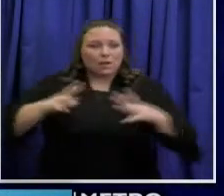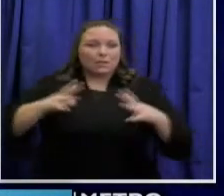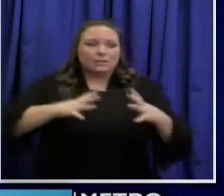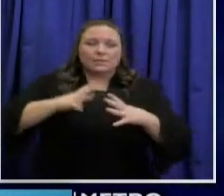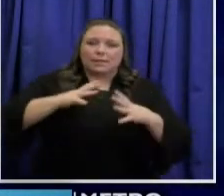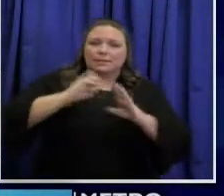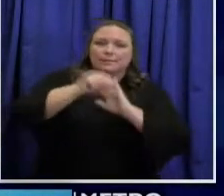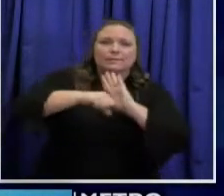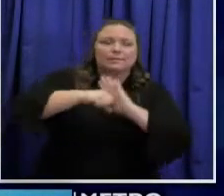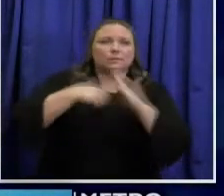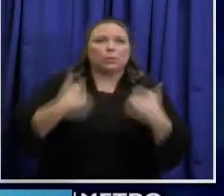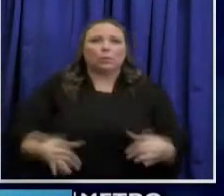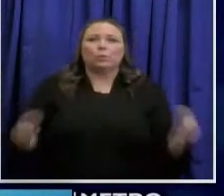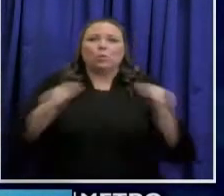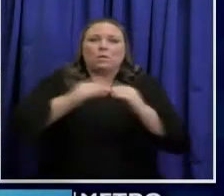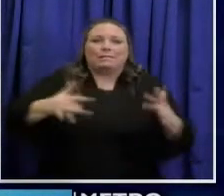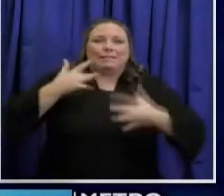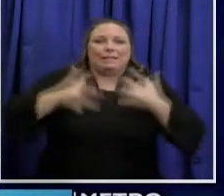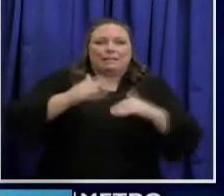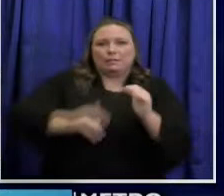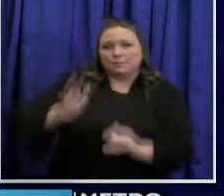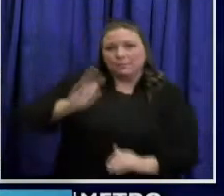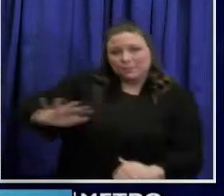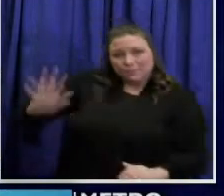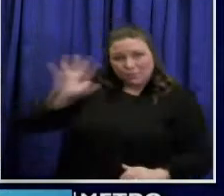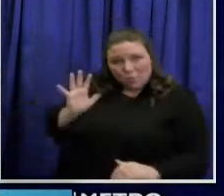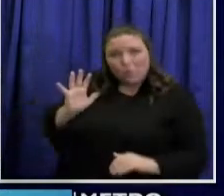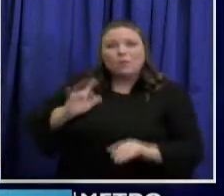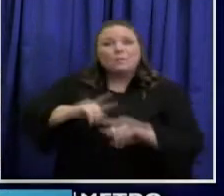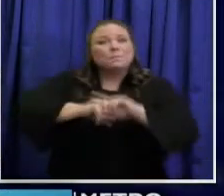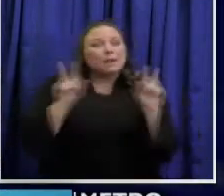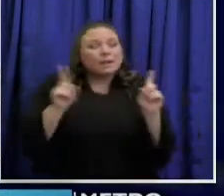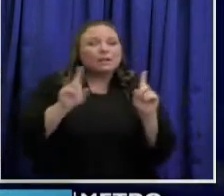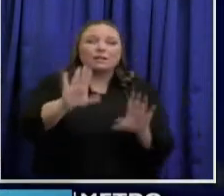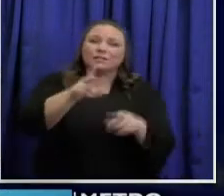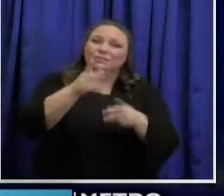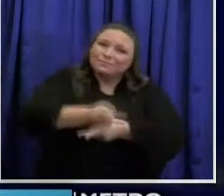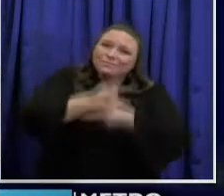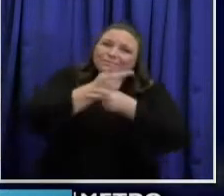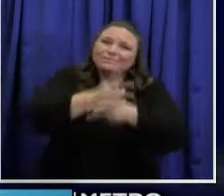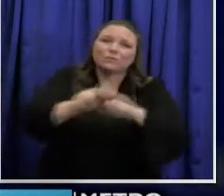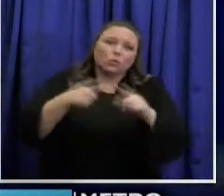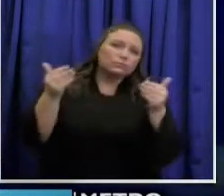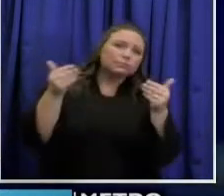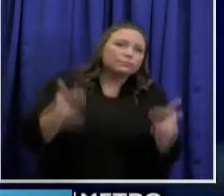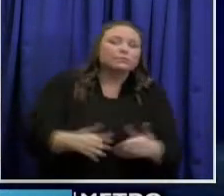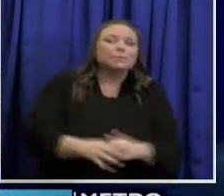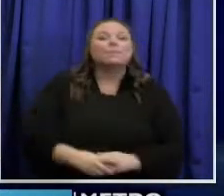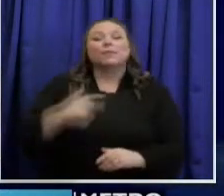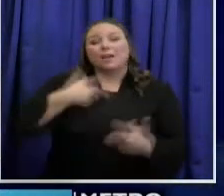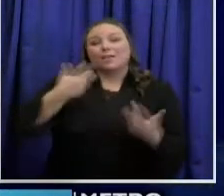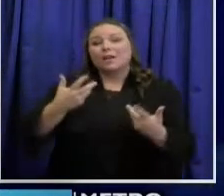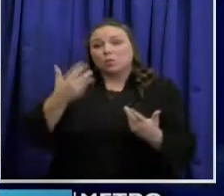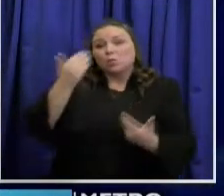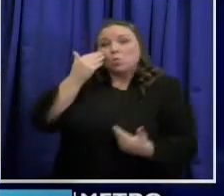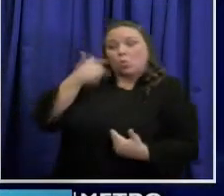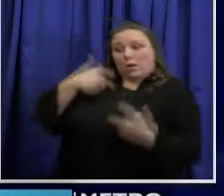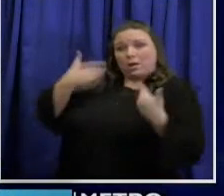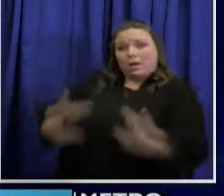more exciting for me than ever before. But you got to be cautious as you're moving forward, and I know I will